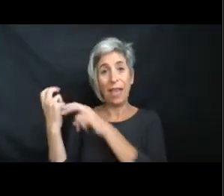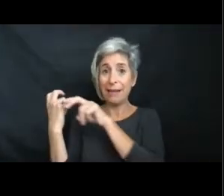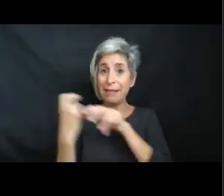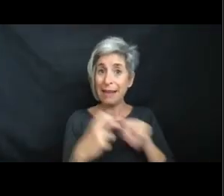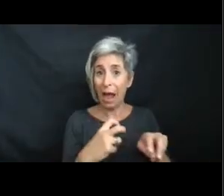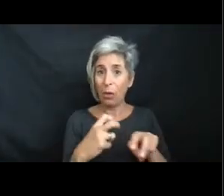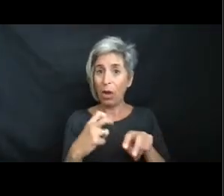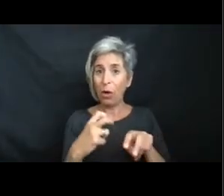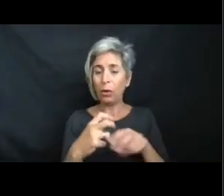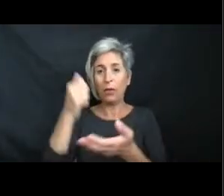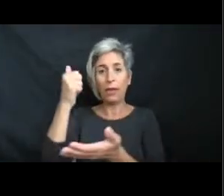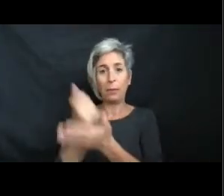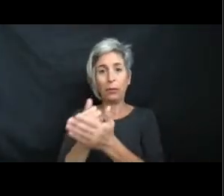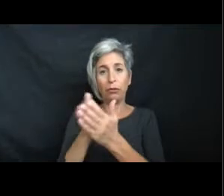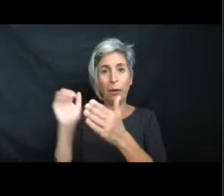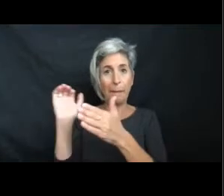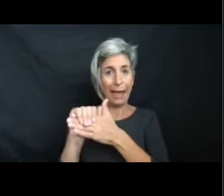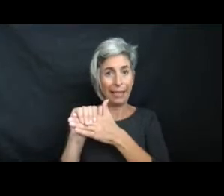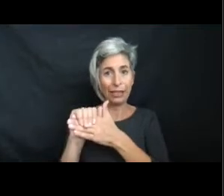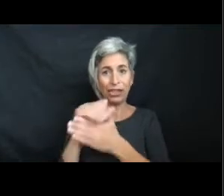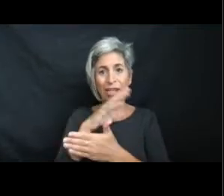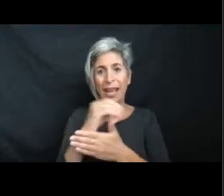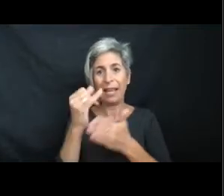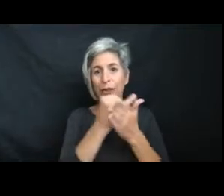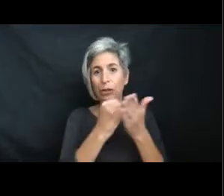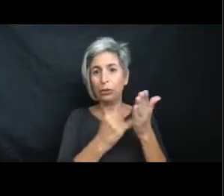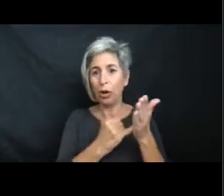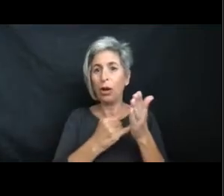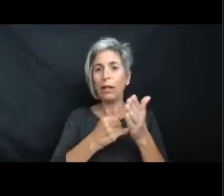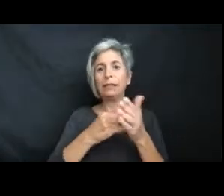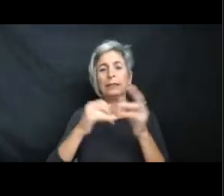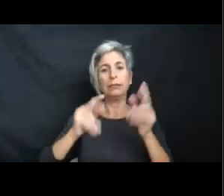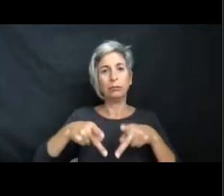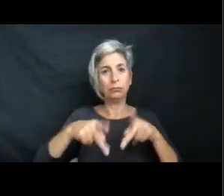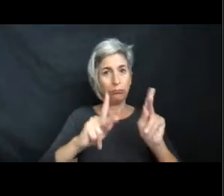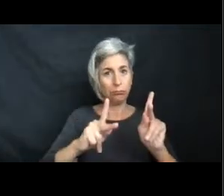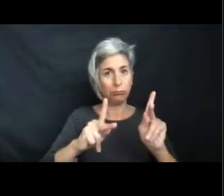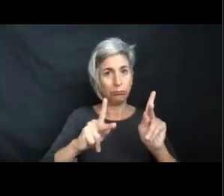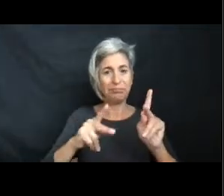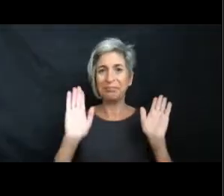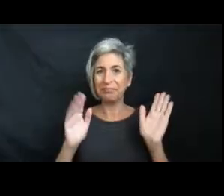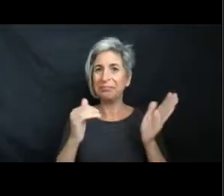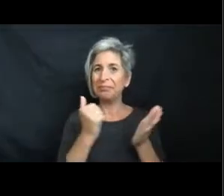package and the drawings and issued permit. So that's the agenda for today.